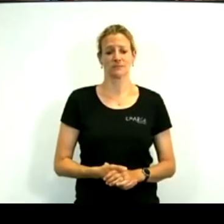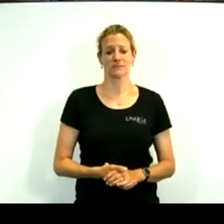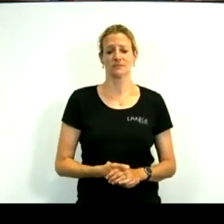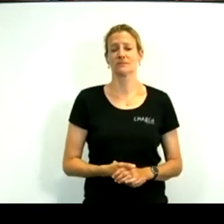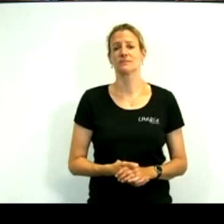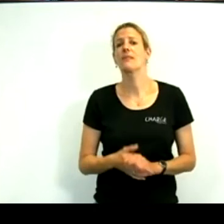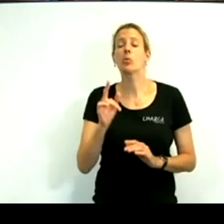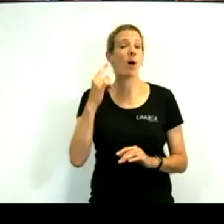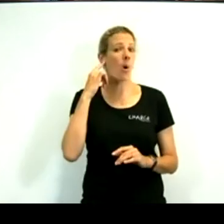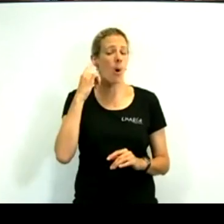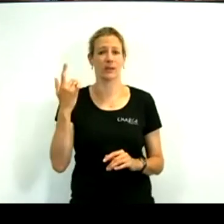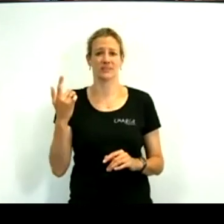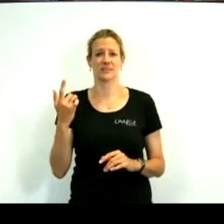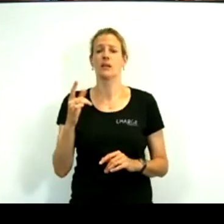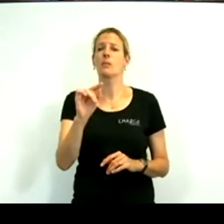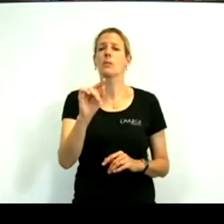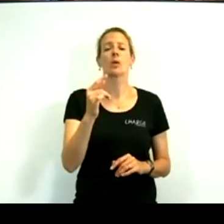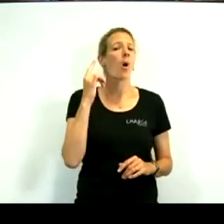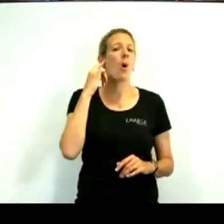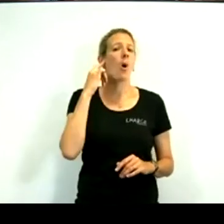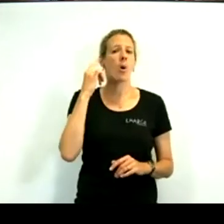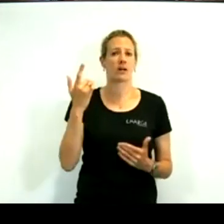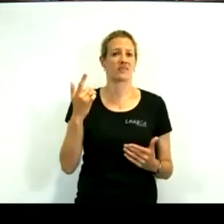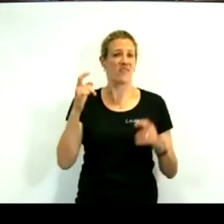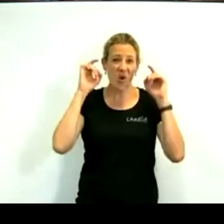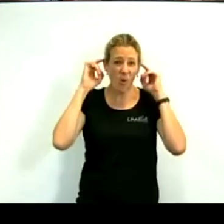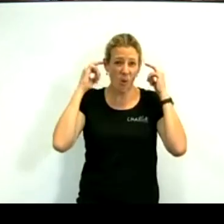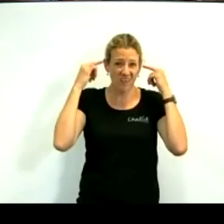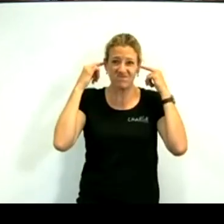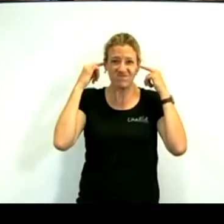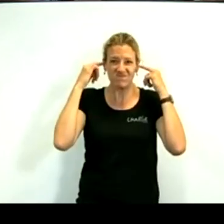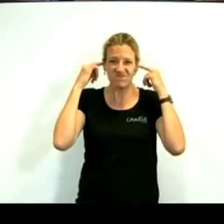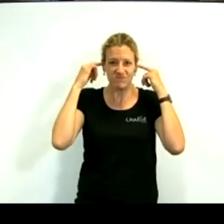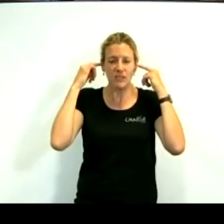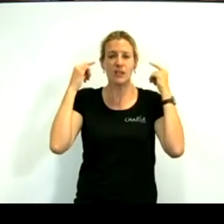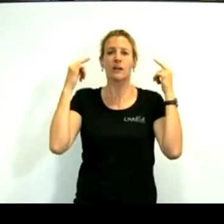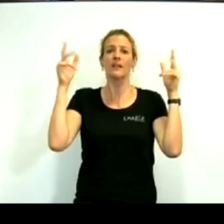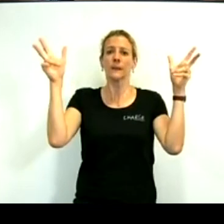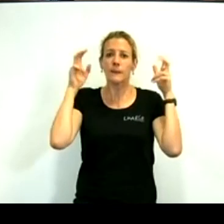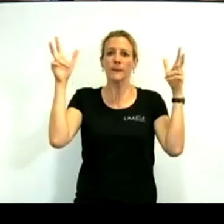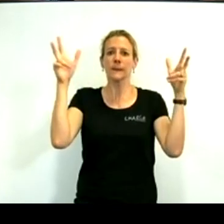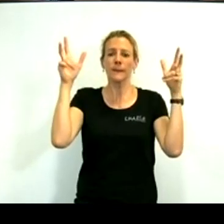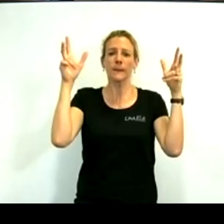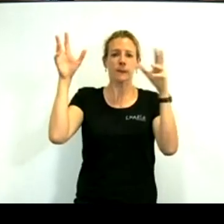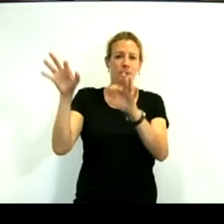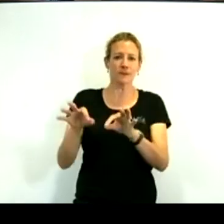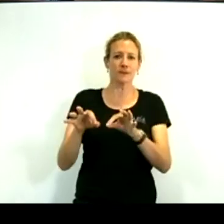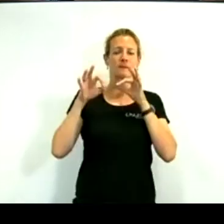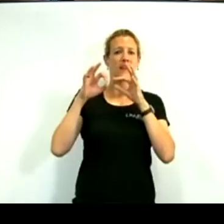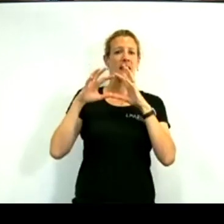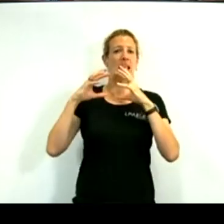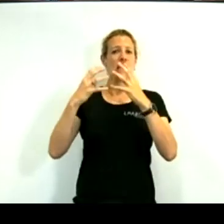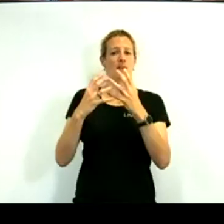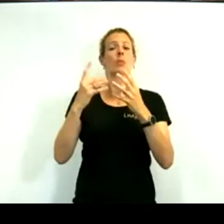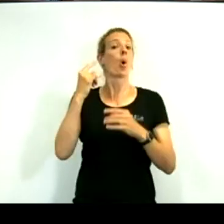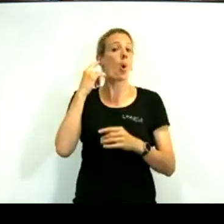our ears, we hear with our brains. We need ears and we need the cochlea, but we also need a brain